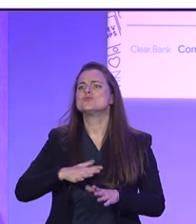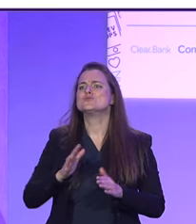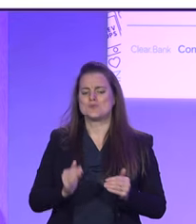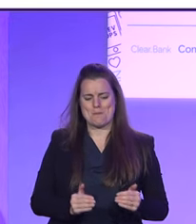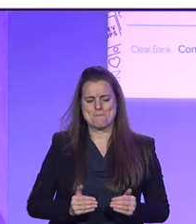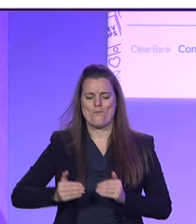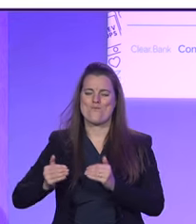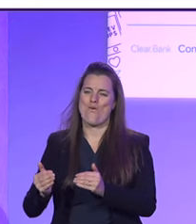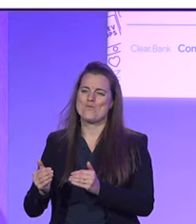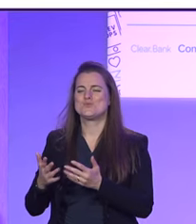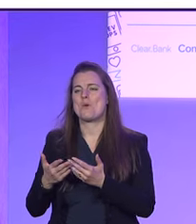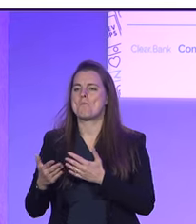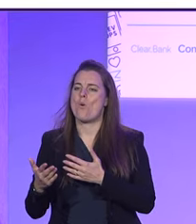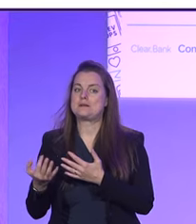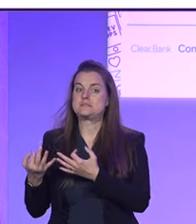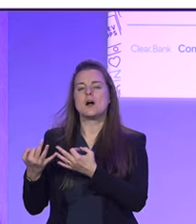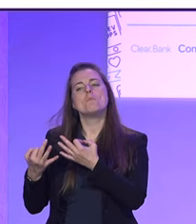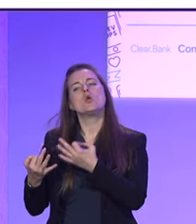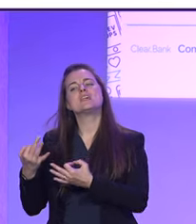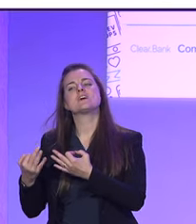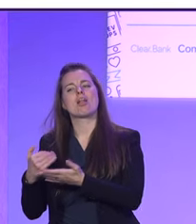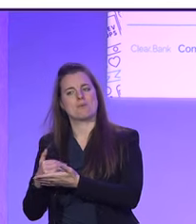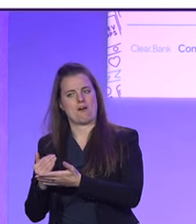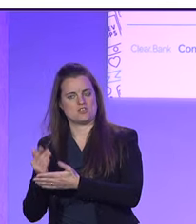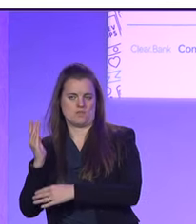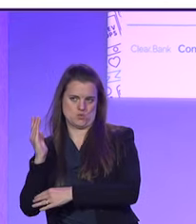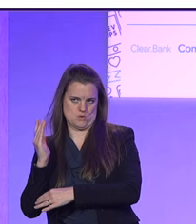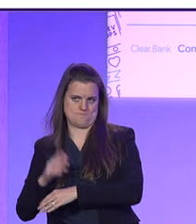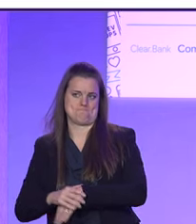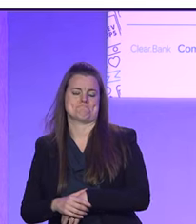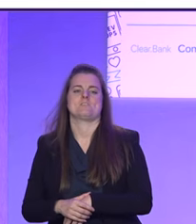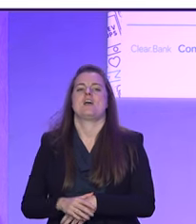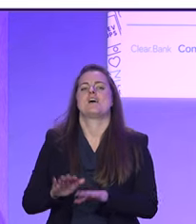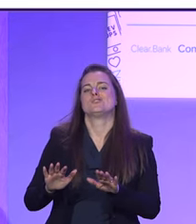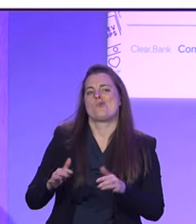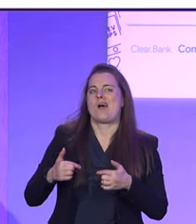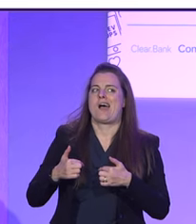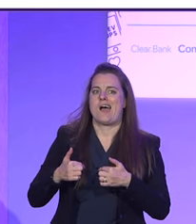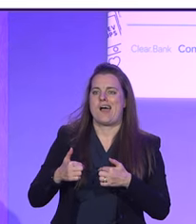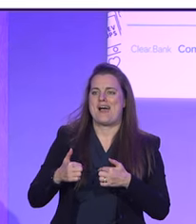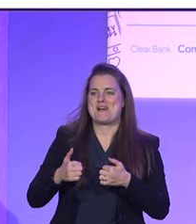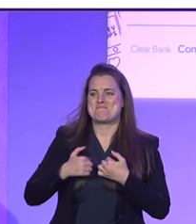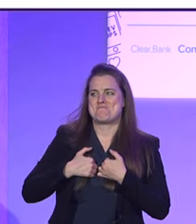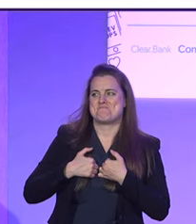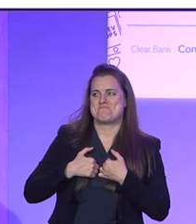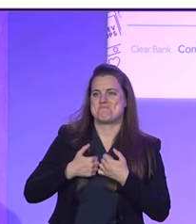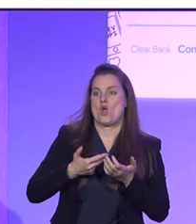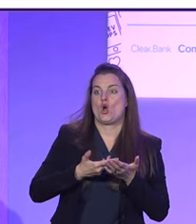move to a bit of a more political part of the talk. This is where I put my consultant